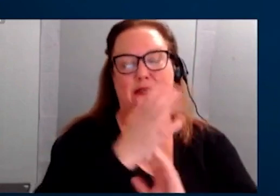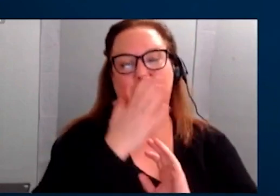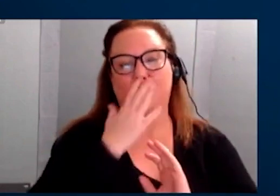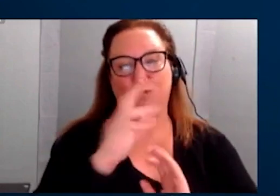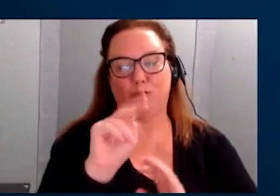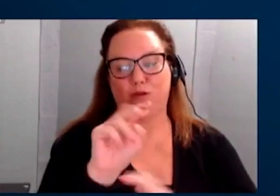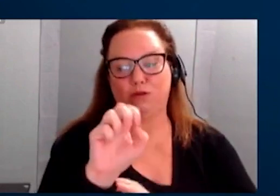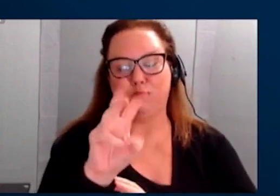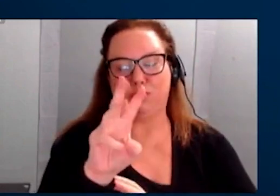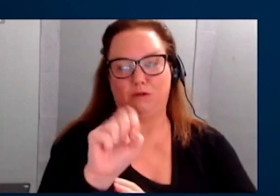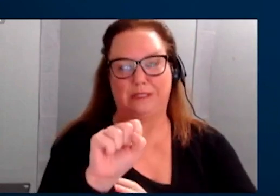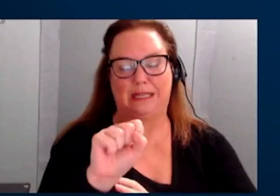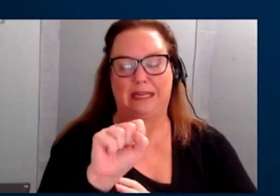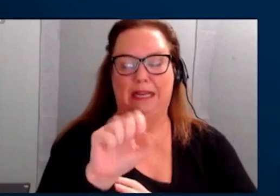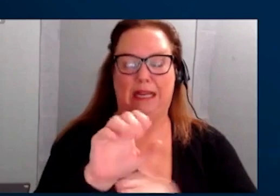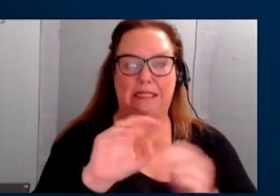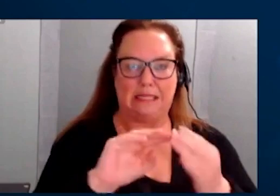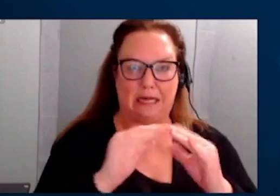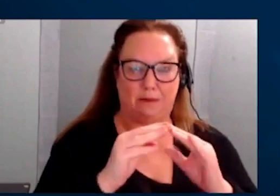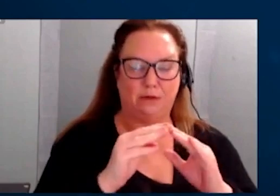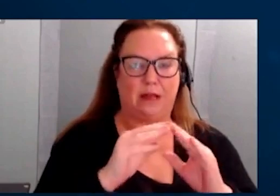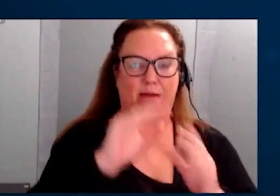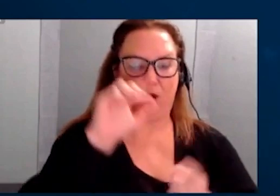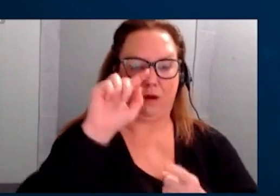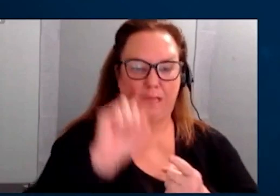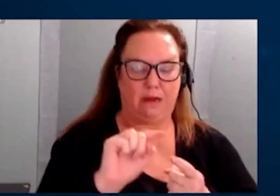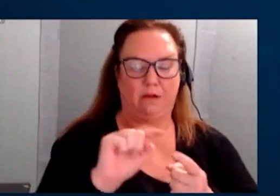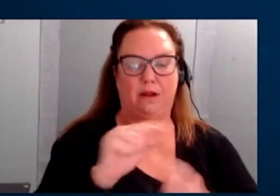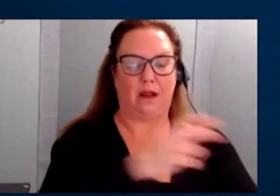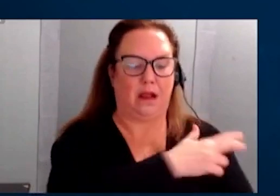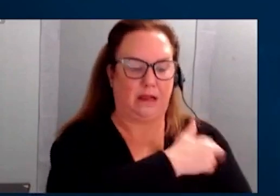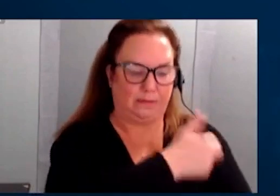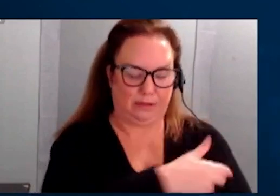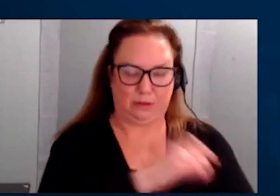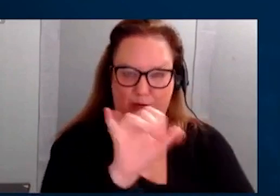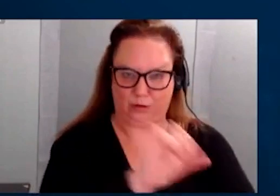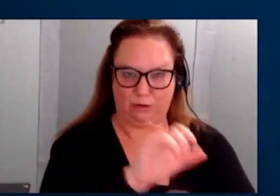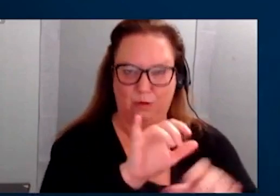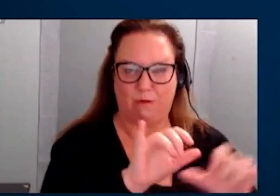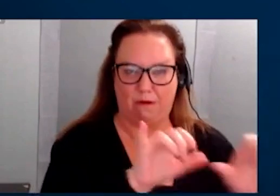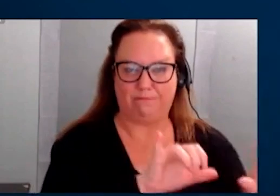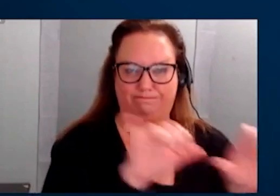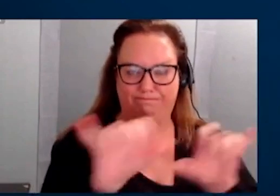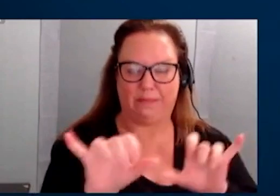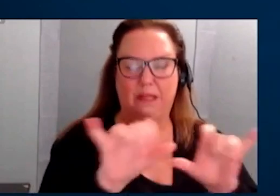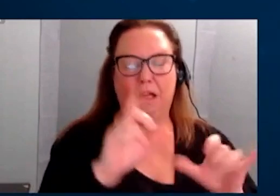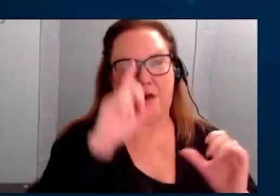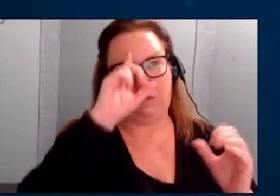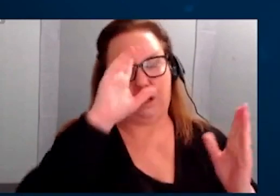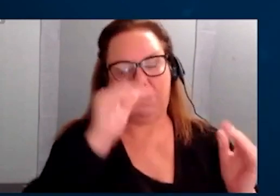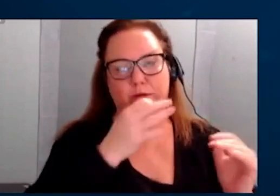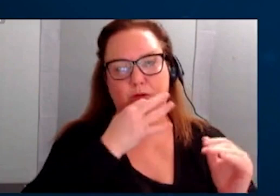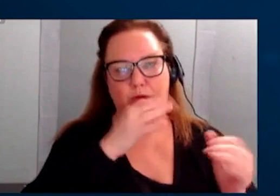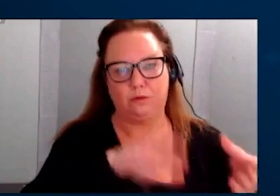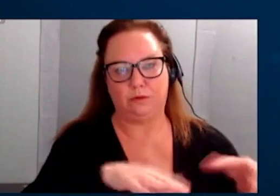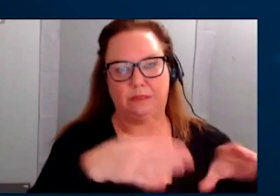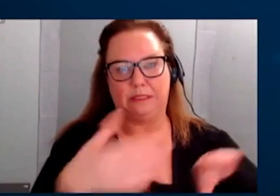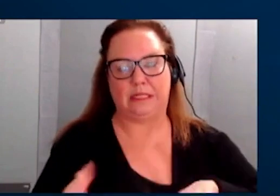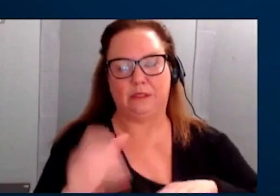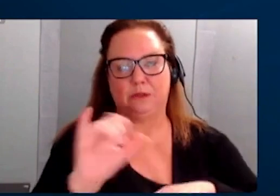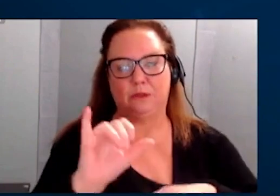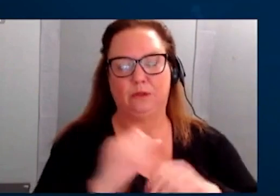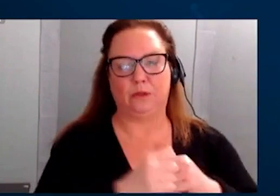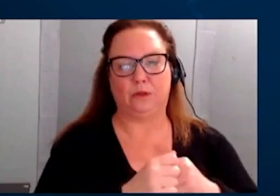as the cases have dropped, now hospitalizations are starting to drop, and we hope soon thereafter deaths will start to drop. You look at the next